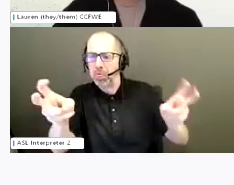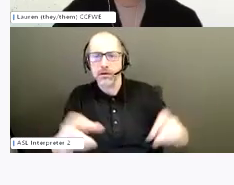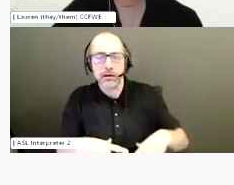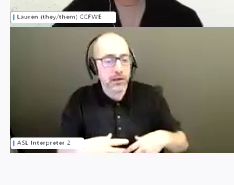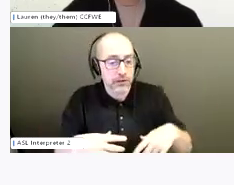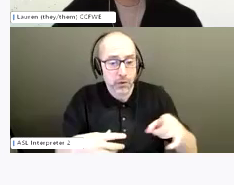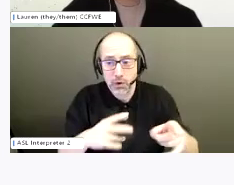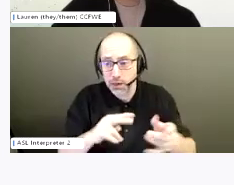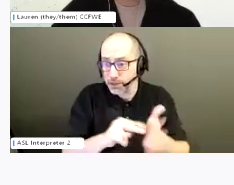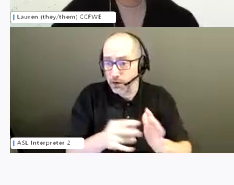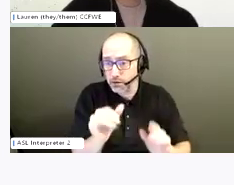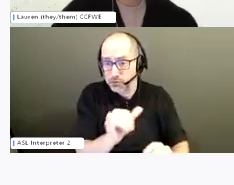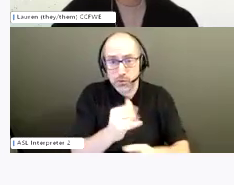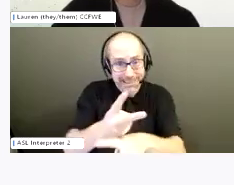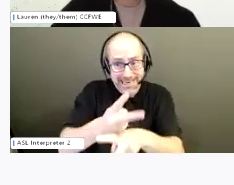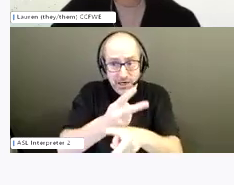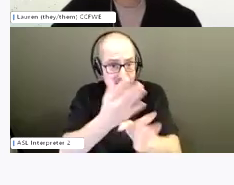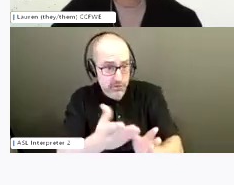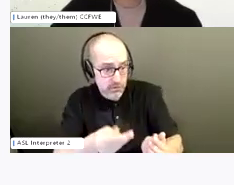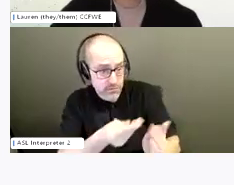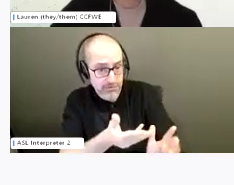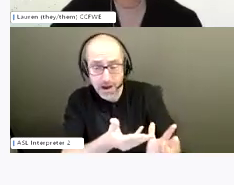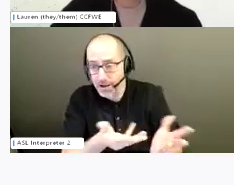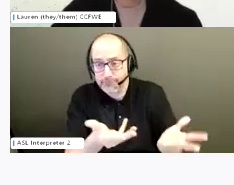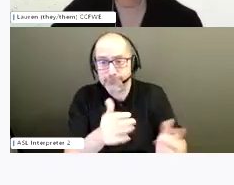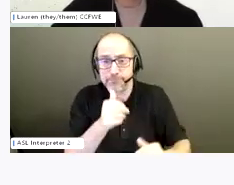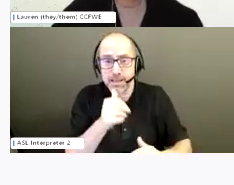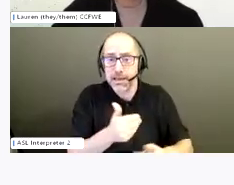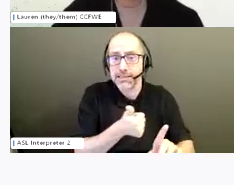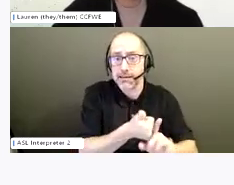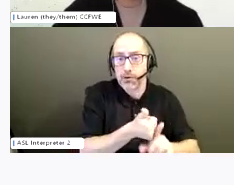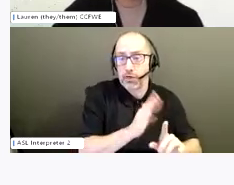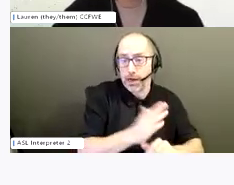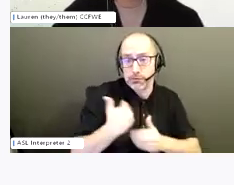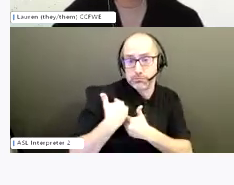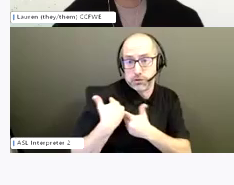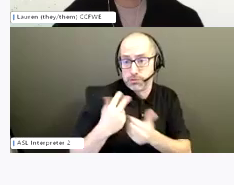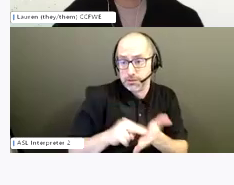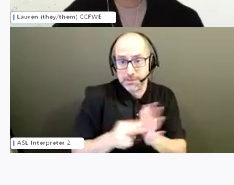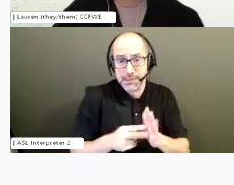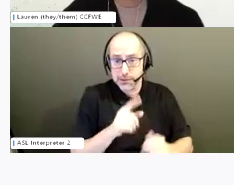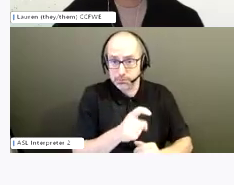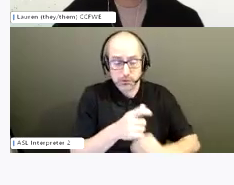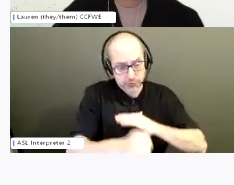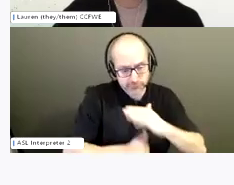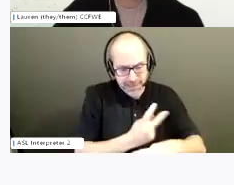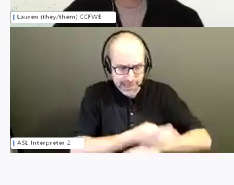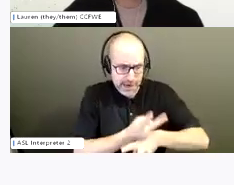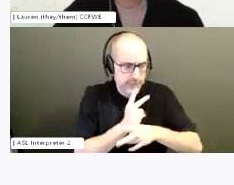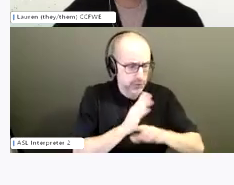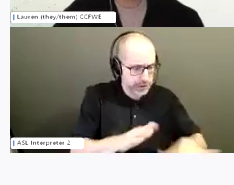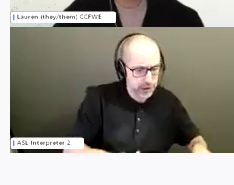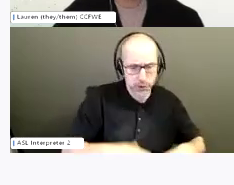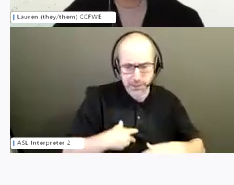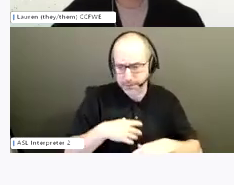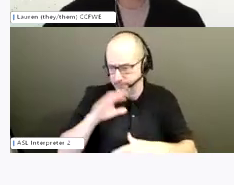responsibilities. For example, many women are expected to provide unpaid care for children, spouses, and grandchildren well into